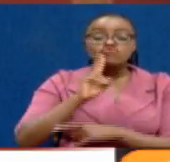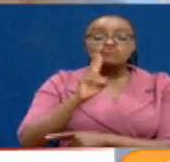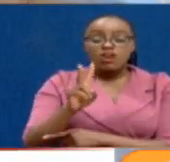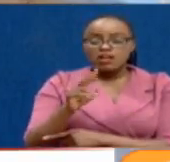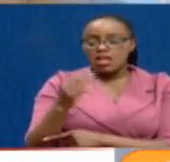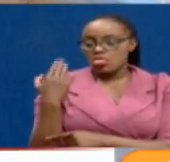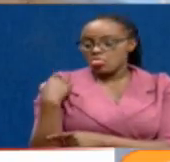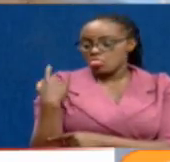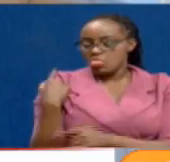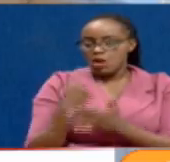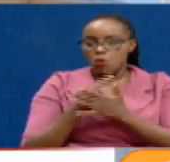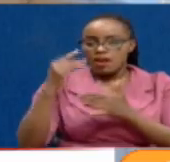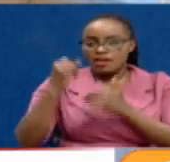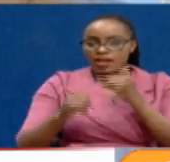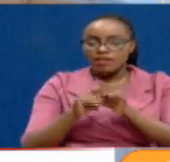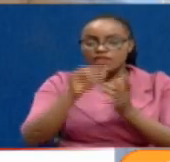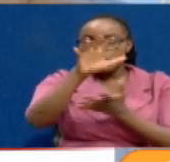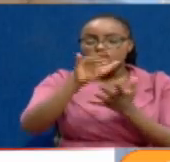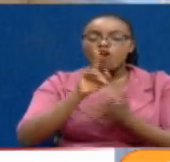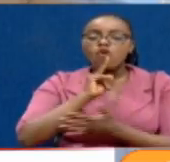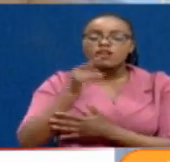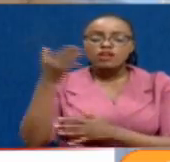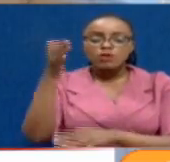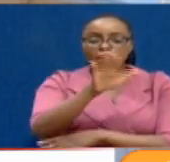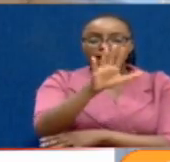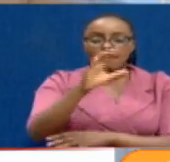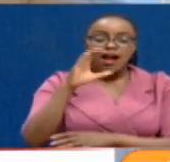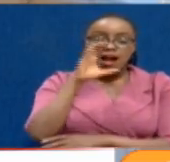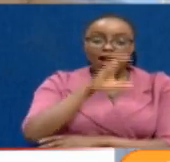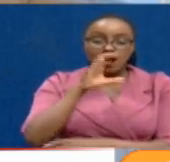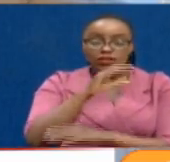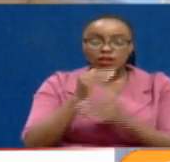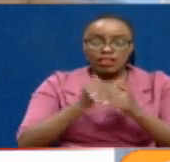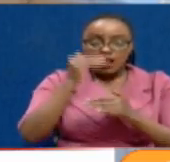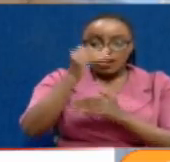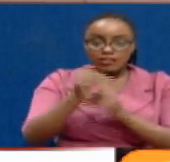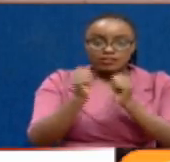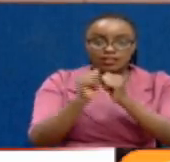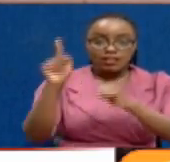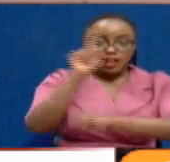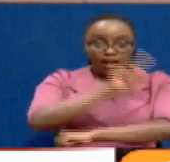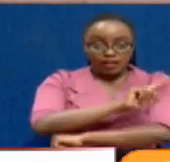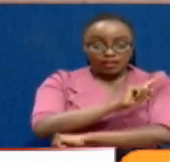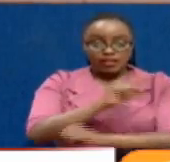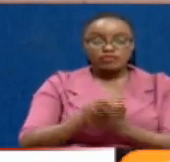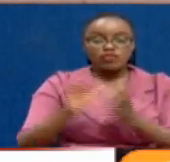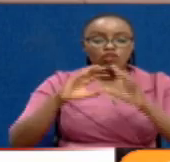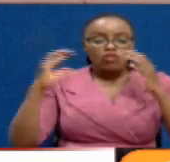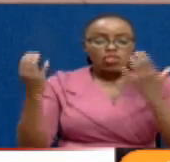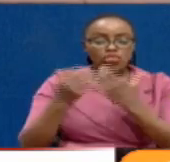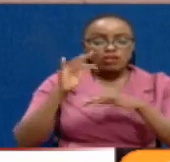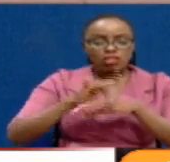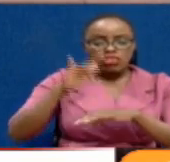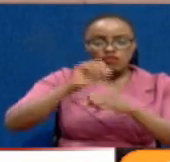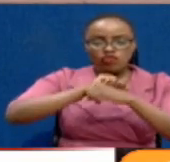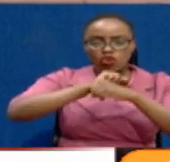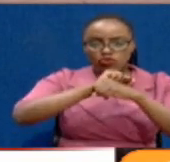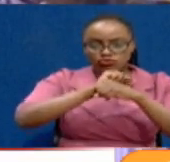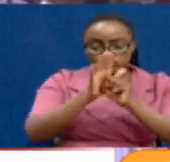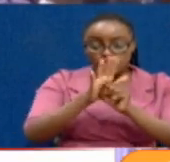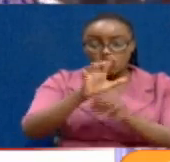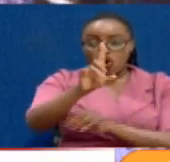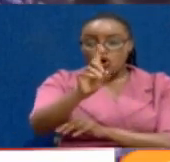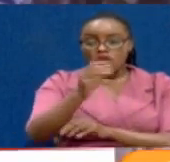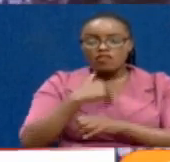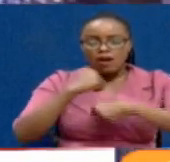over the weekend. The supermarket has been directed to refund its customers within the next 10 days. Globally, the impact of COVID-19 has